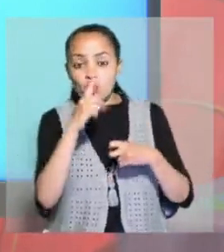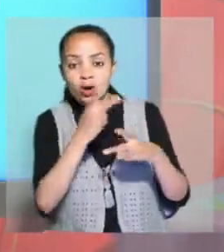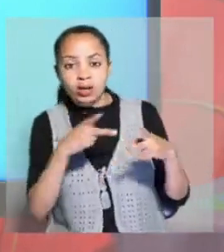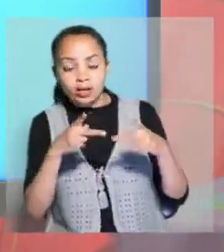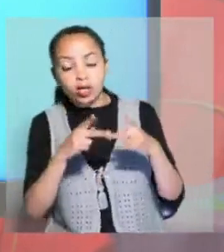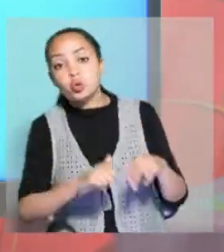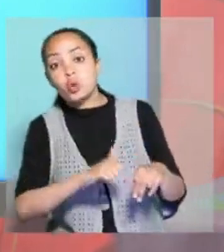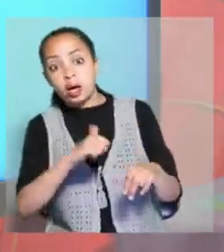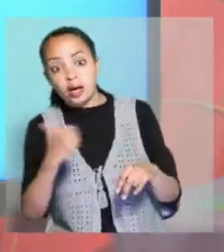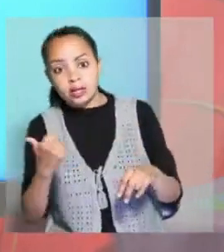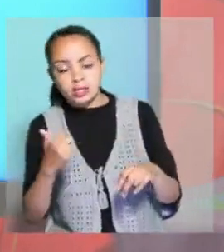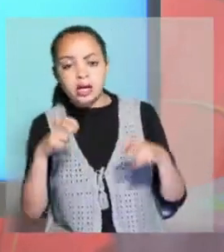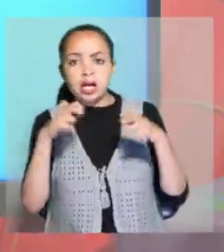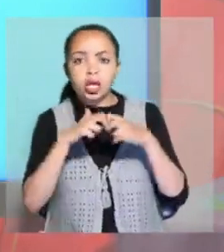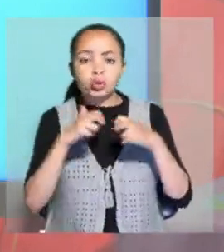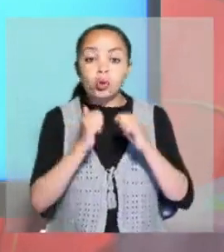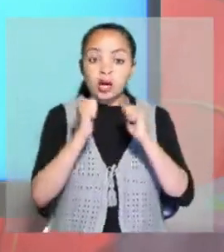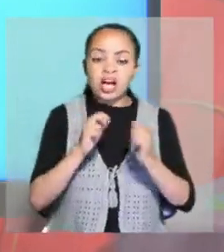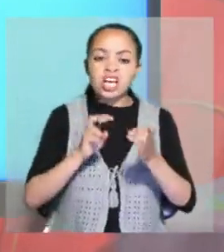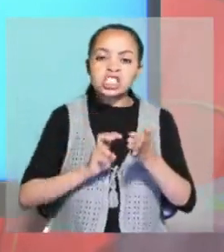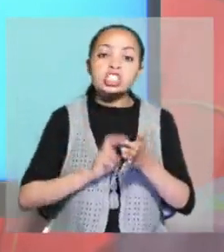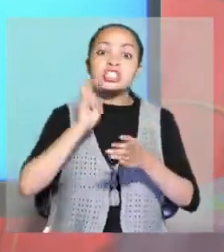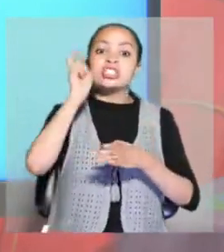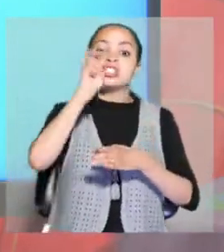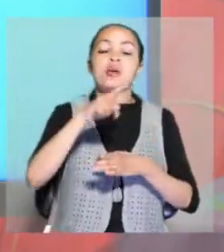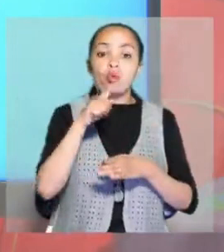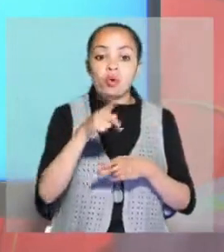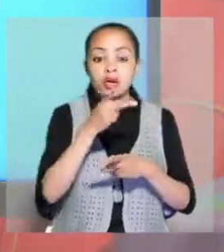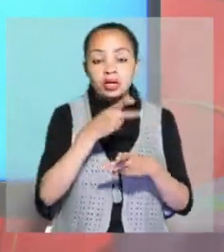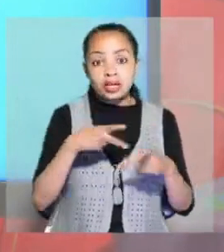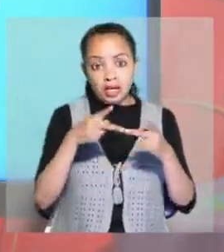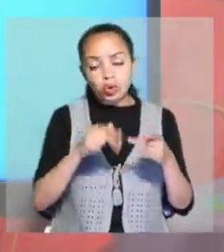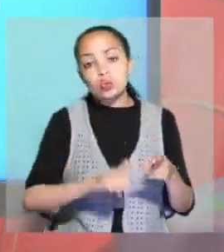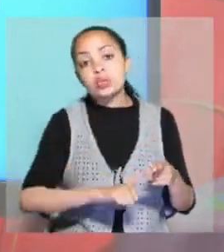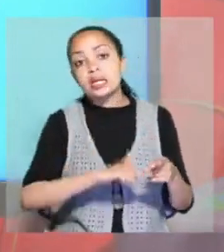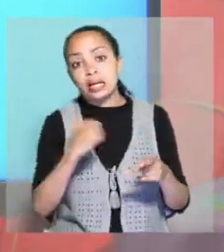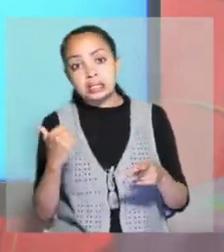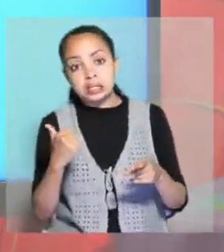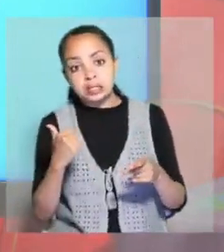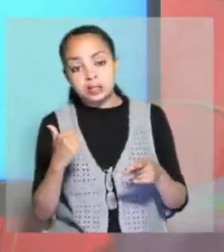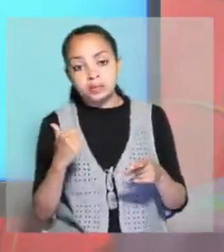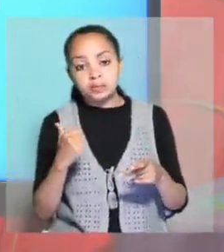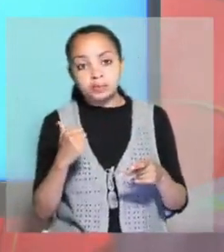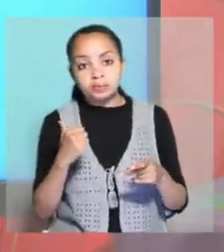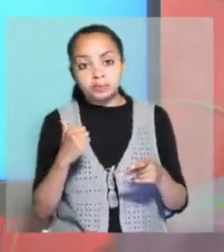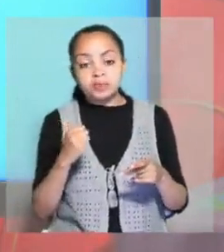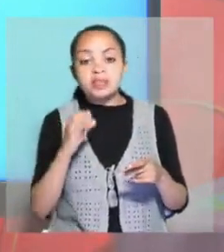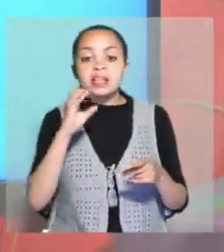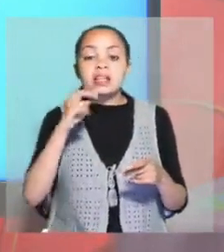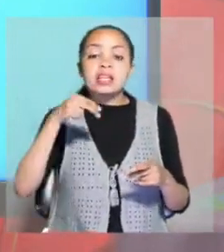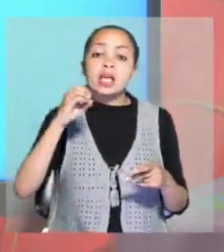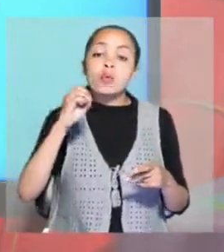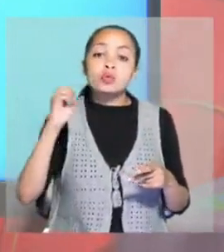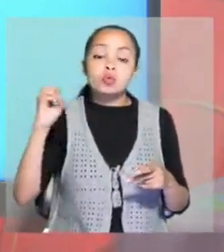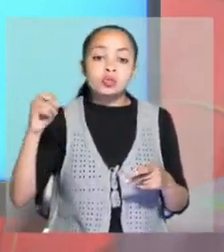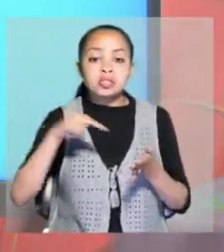another. Electron can jump from one carrier to the next, whereas chemiosmosis